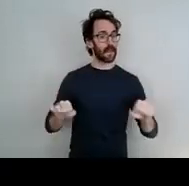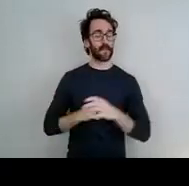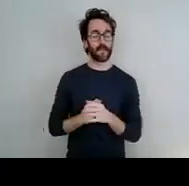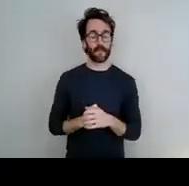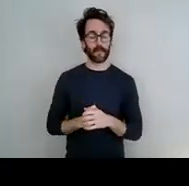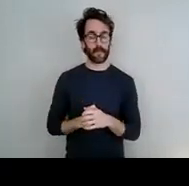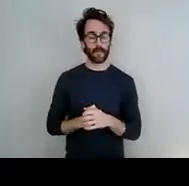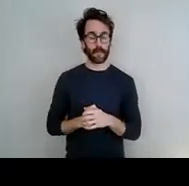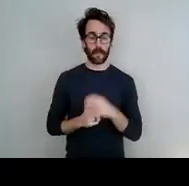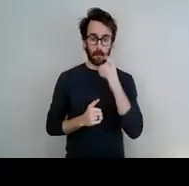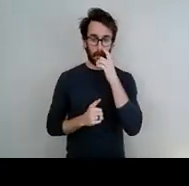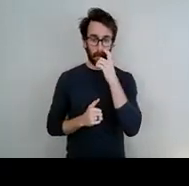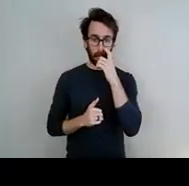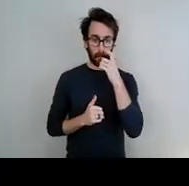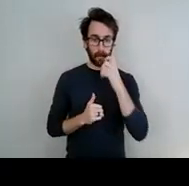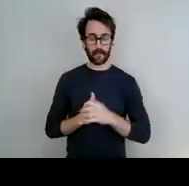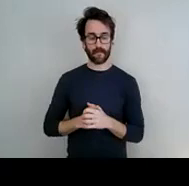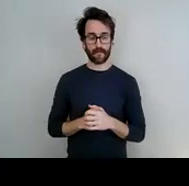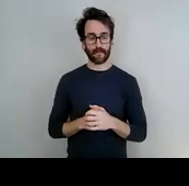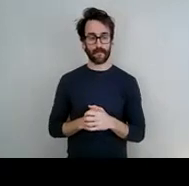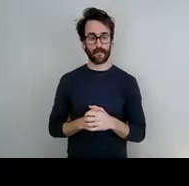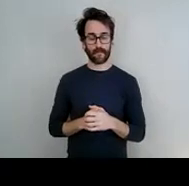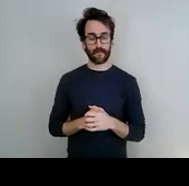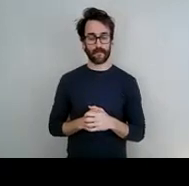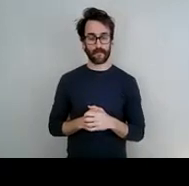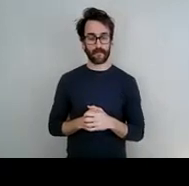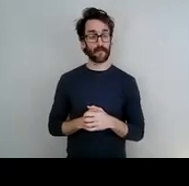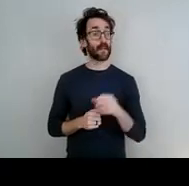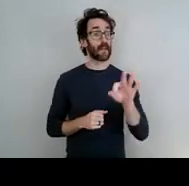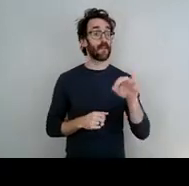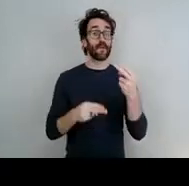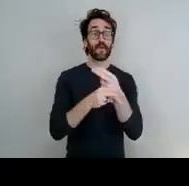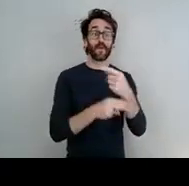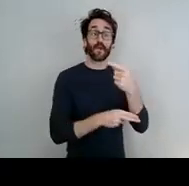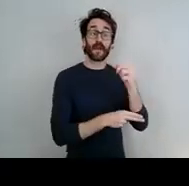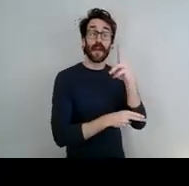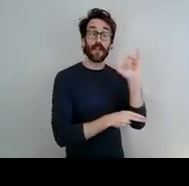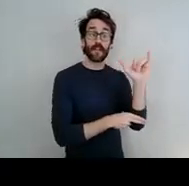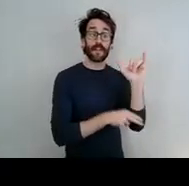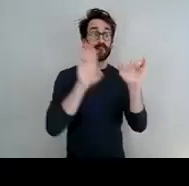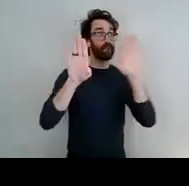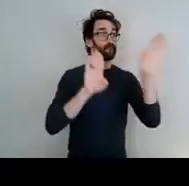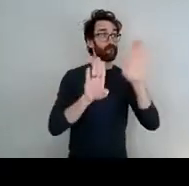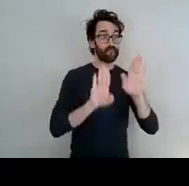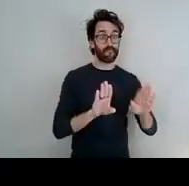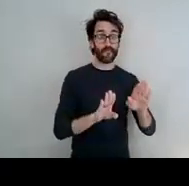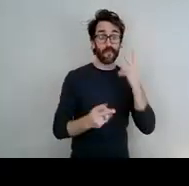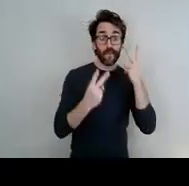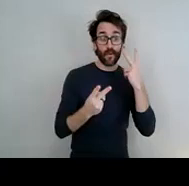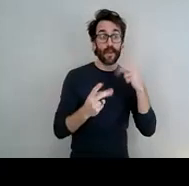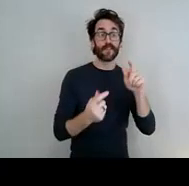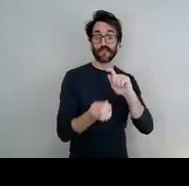larger, or in your gallery view, you can make it, you can change the view settings as a